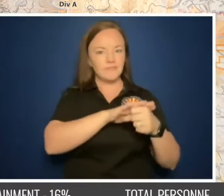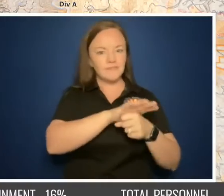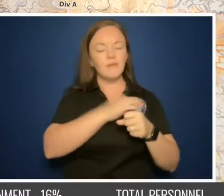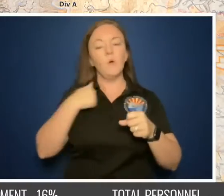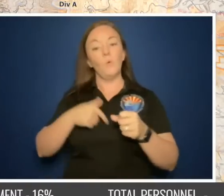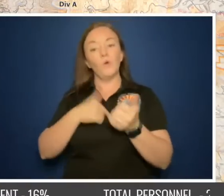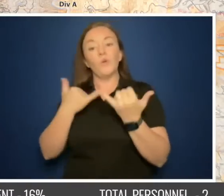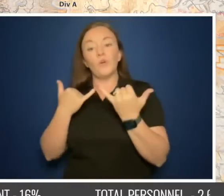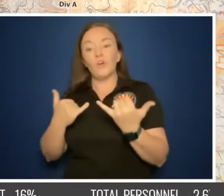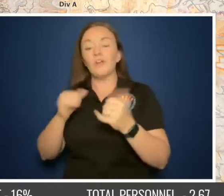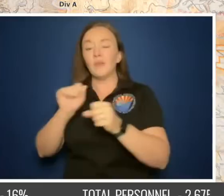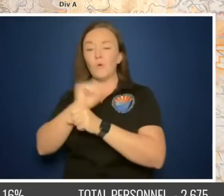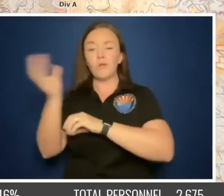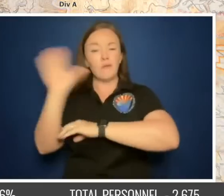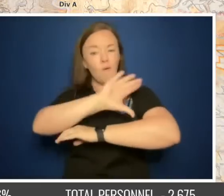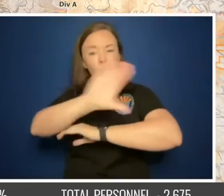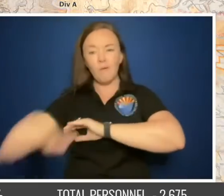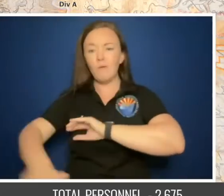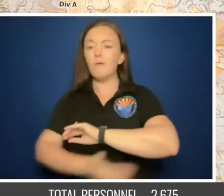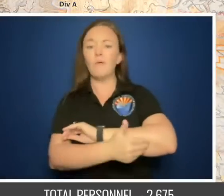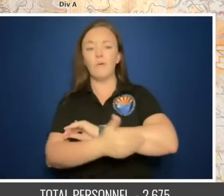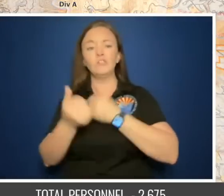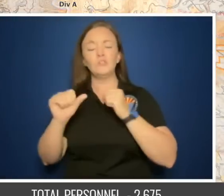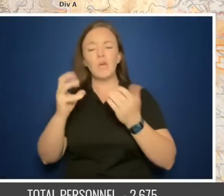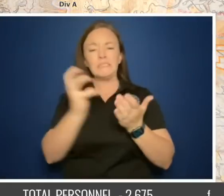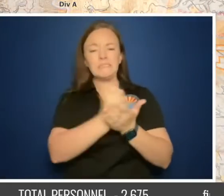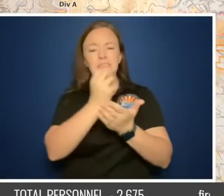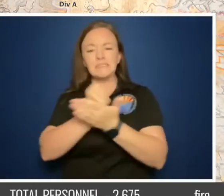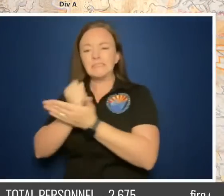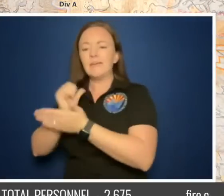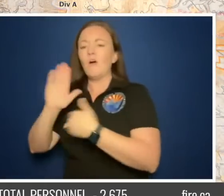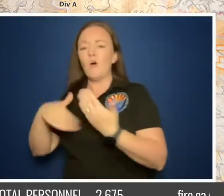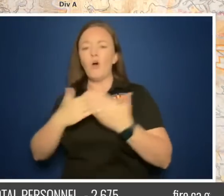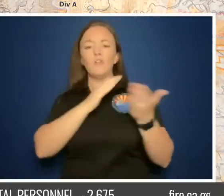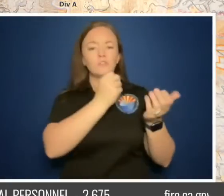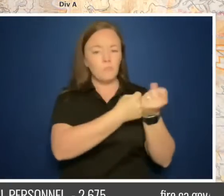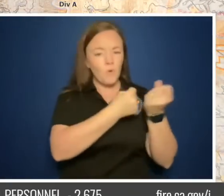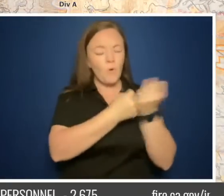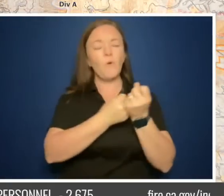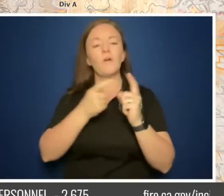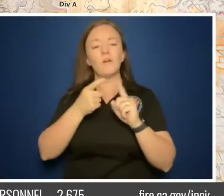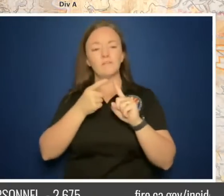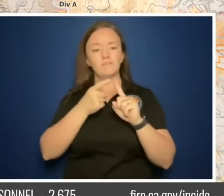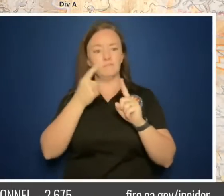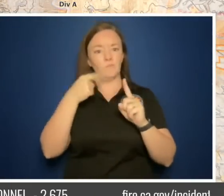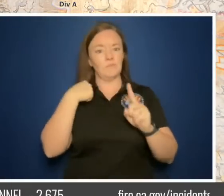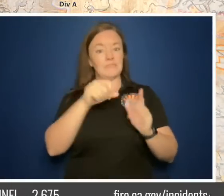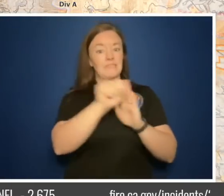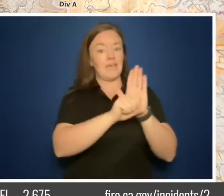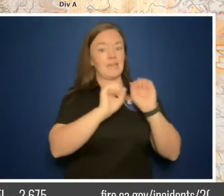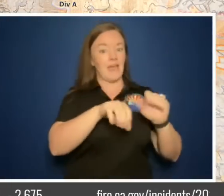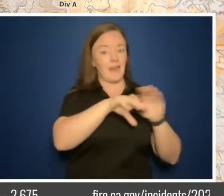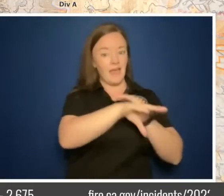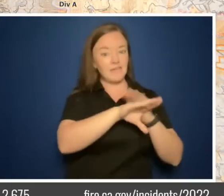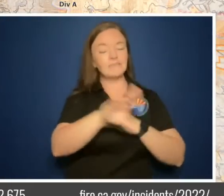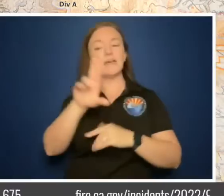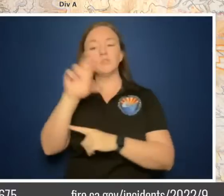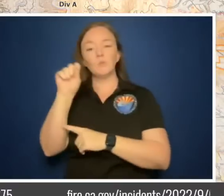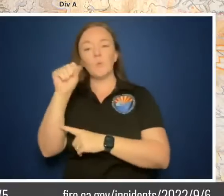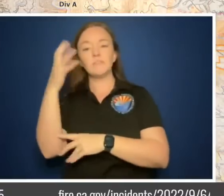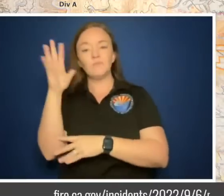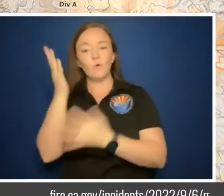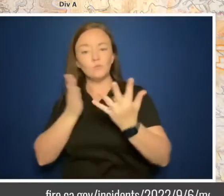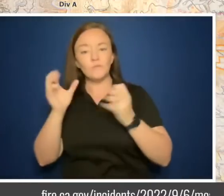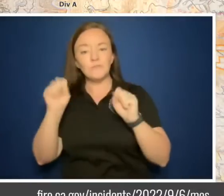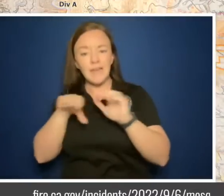and leveraging all the assets and resources available to the state, to the U.S. Forest Service, accessing mutual aid from our local